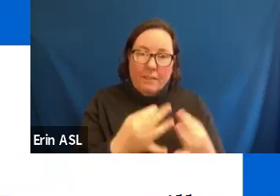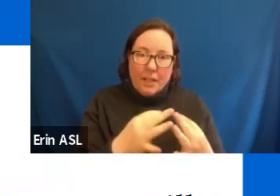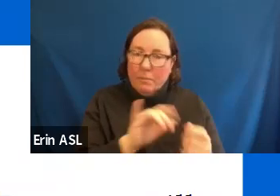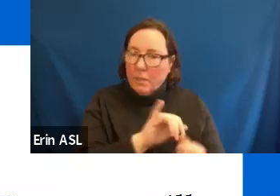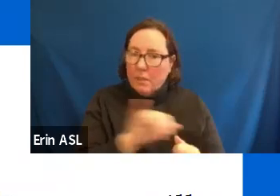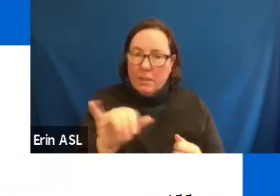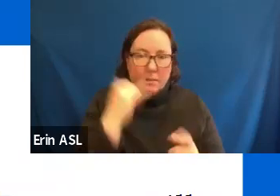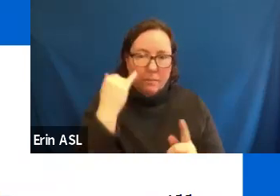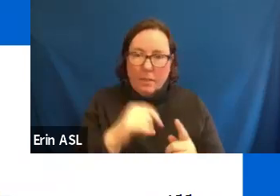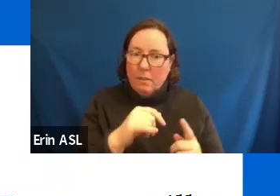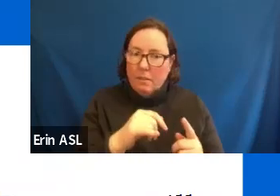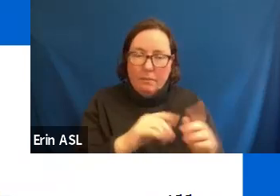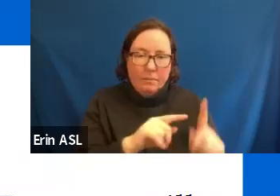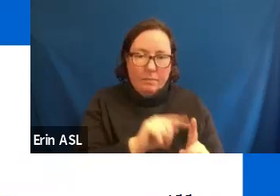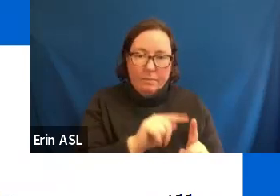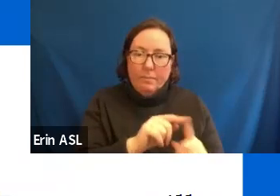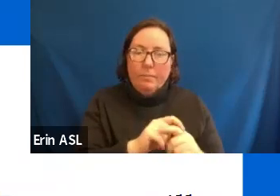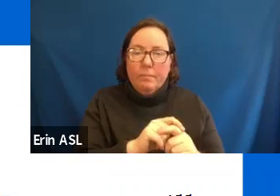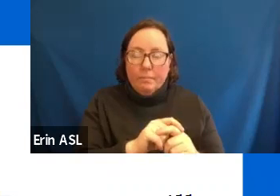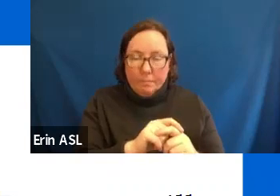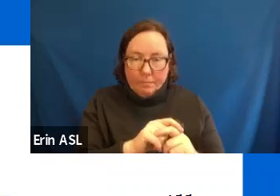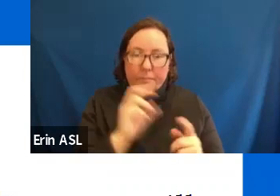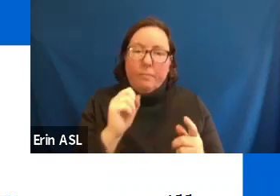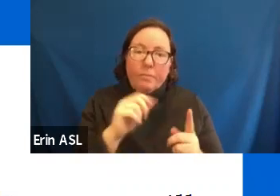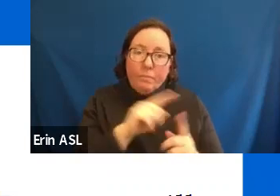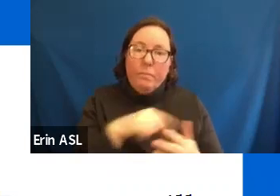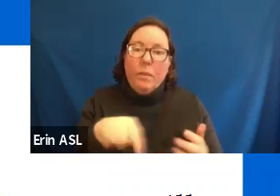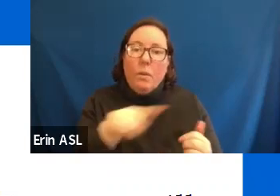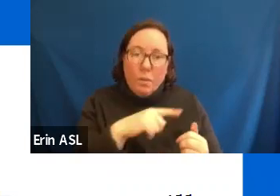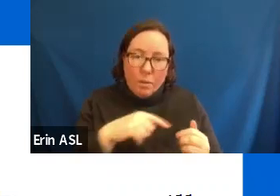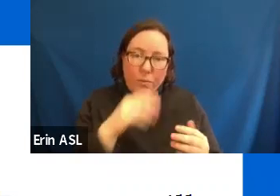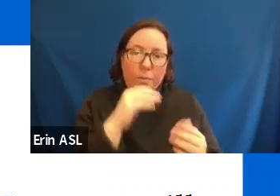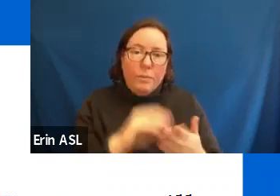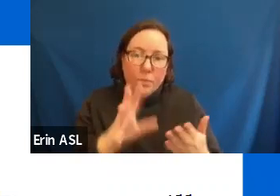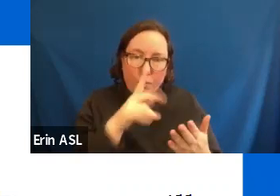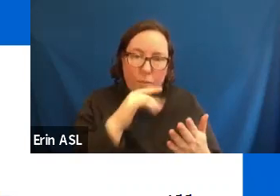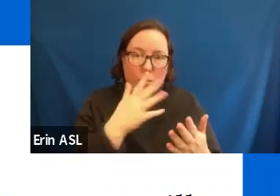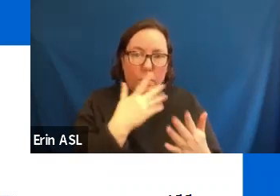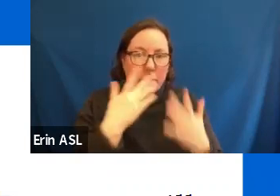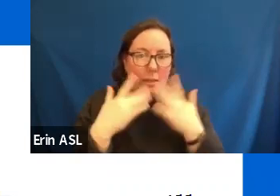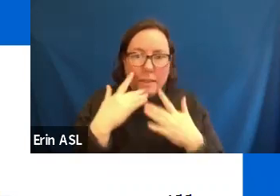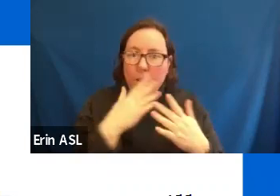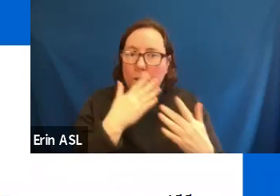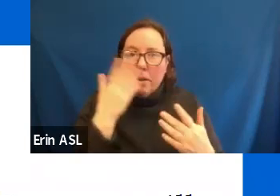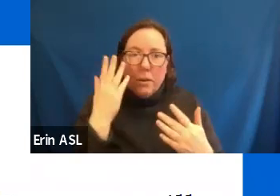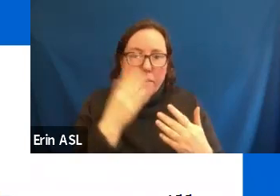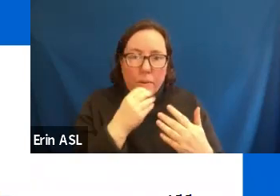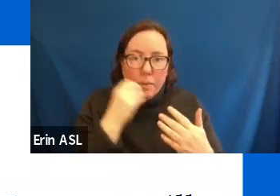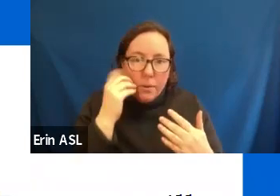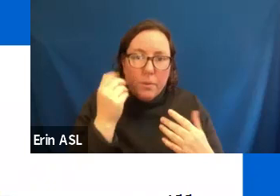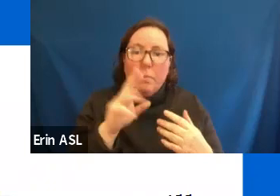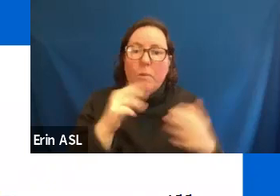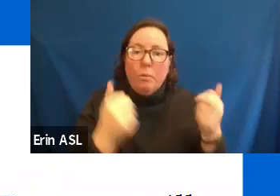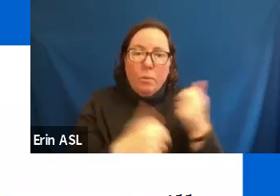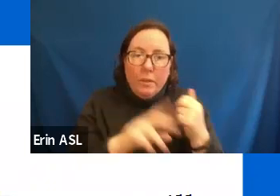children under the age of 18. So that would mean that those students within that zip code would be placed first in each